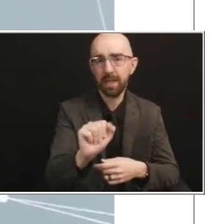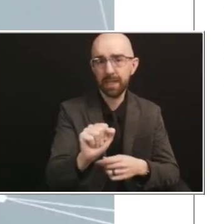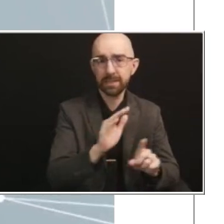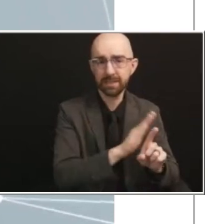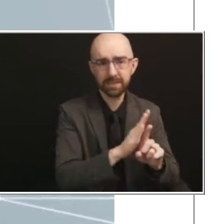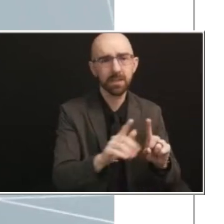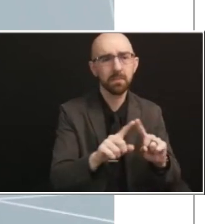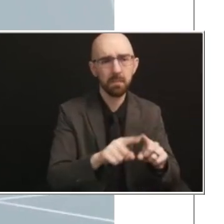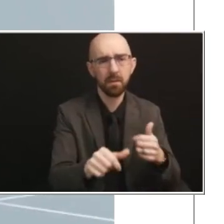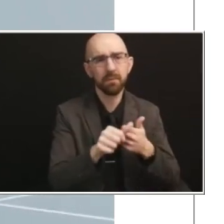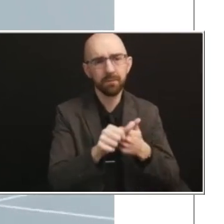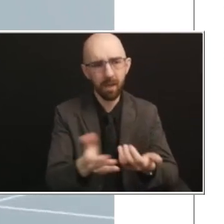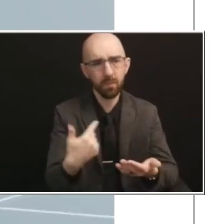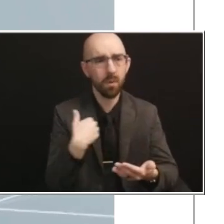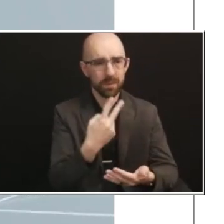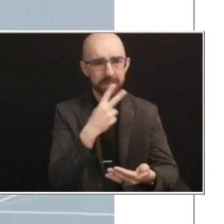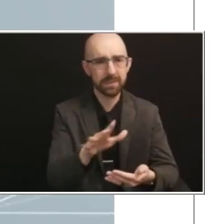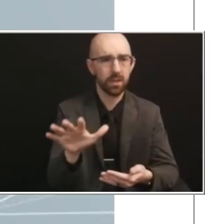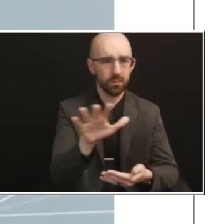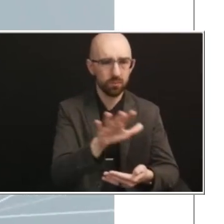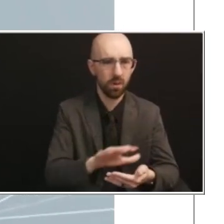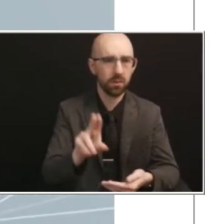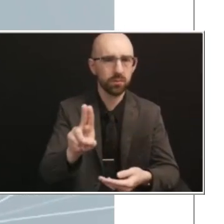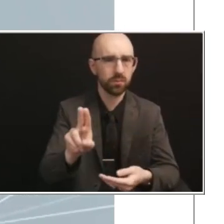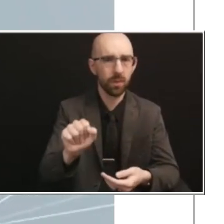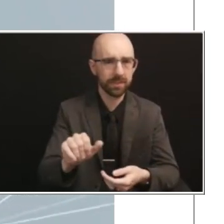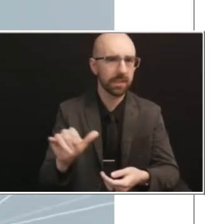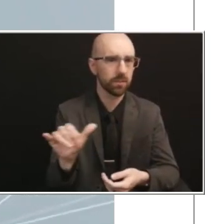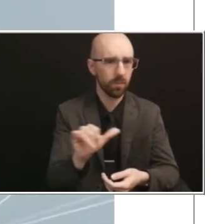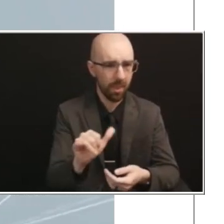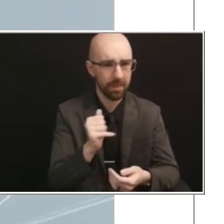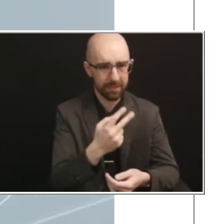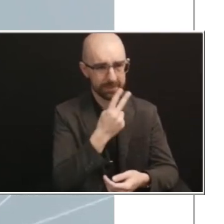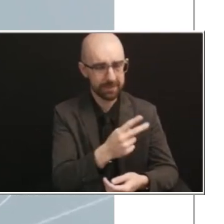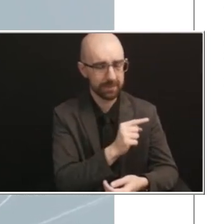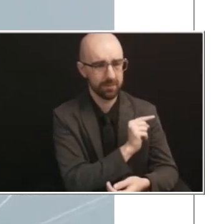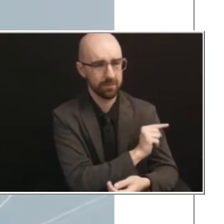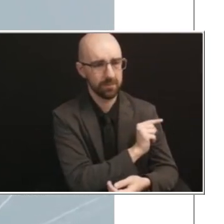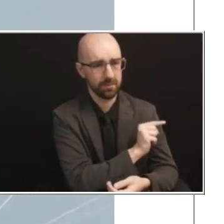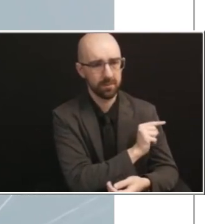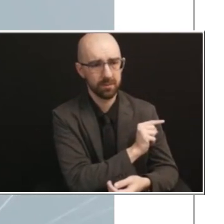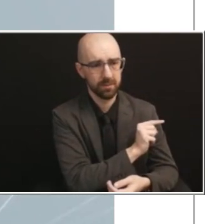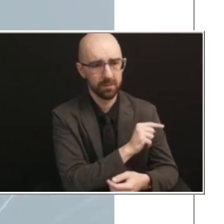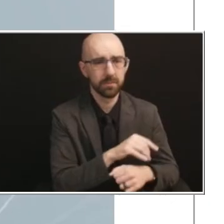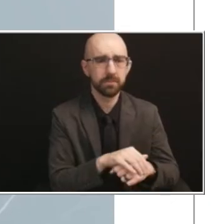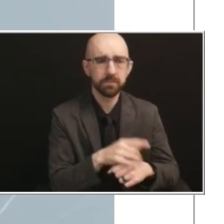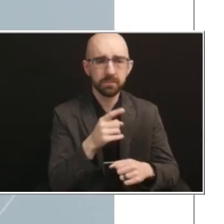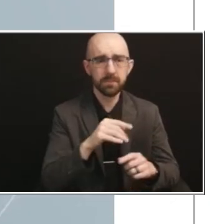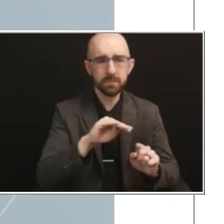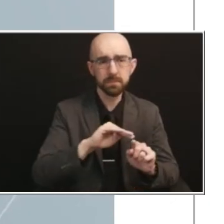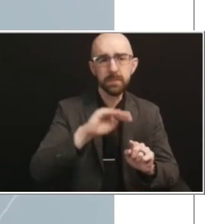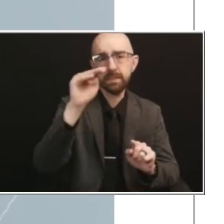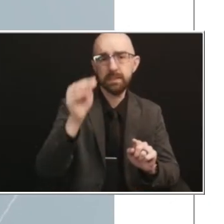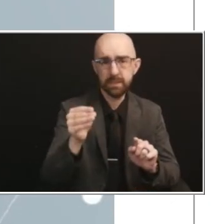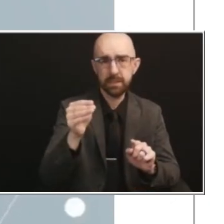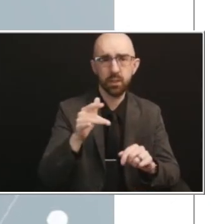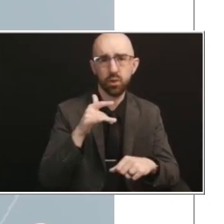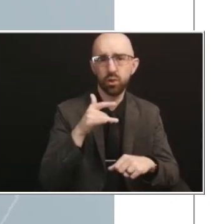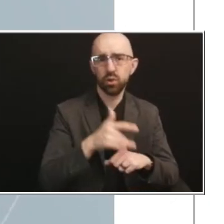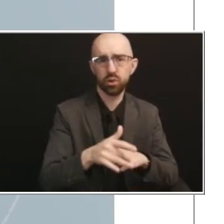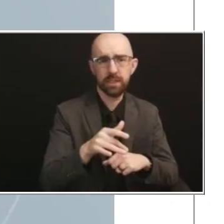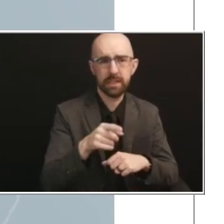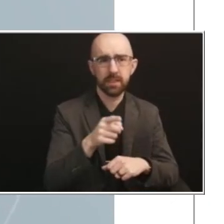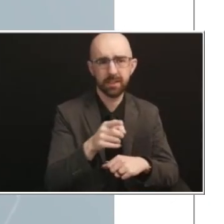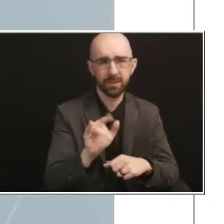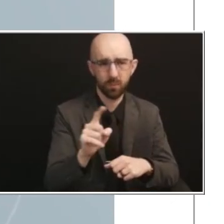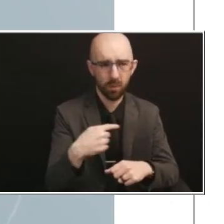we are seeing nationally as well. So if you can see there, there is a peak early on. That's where we were.